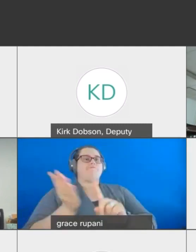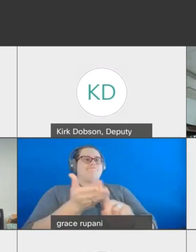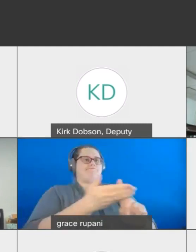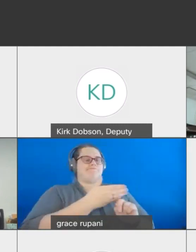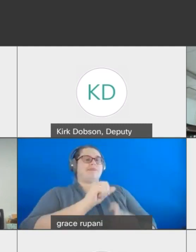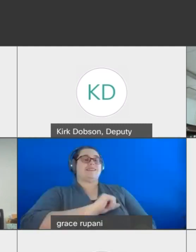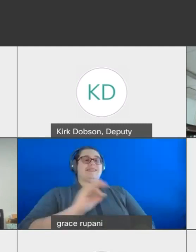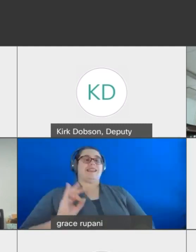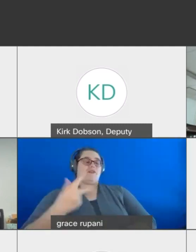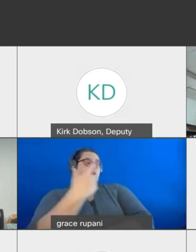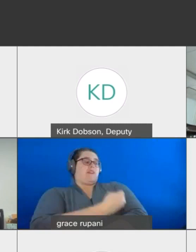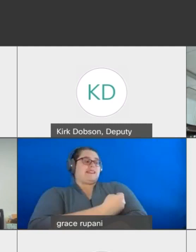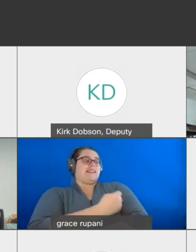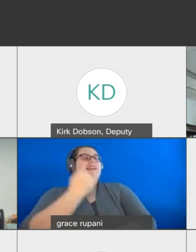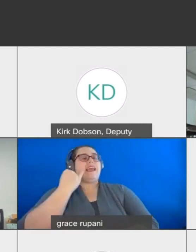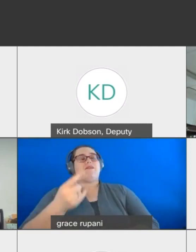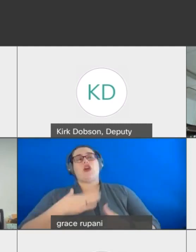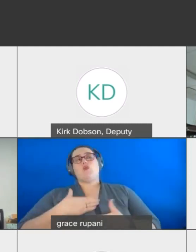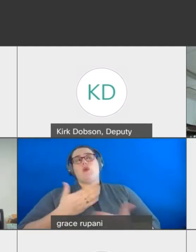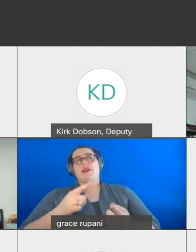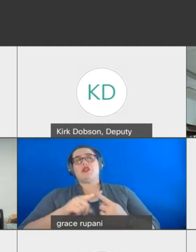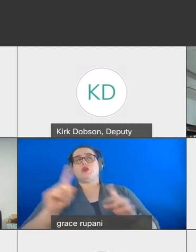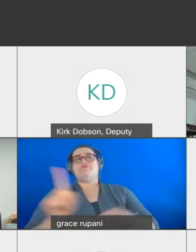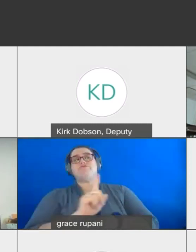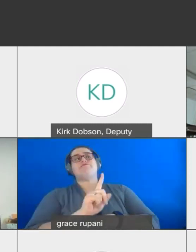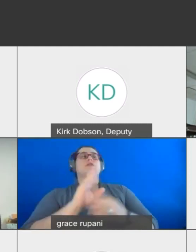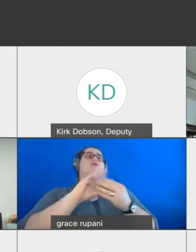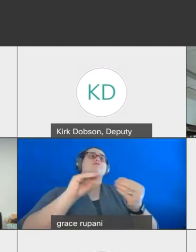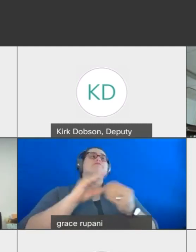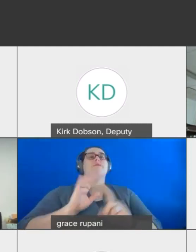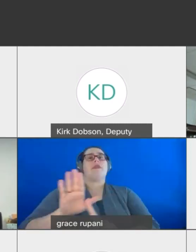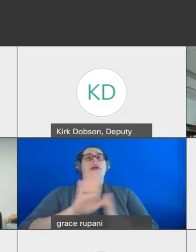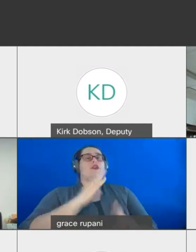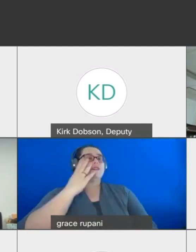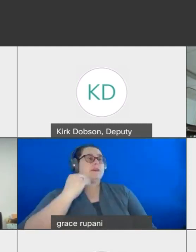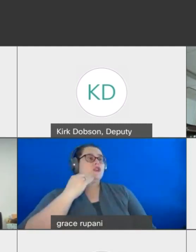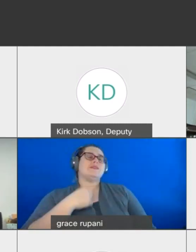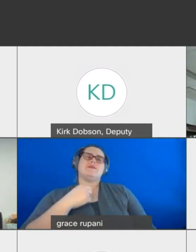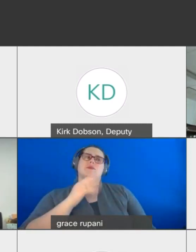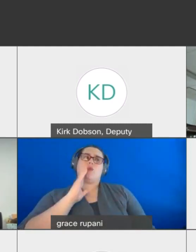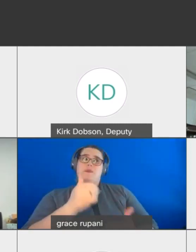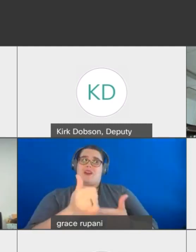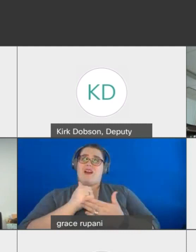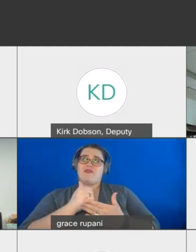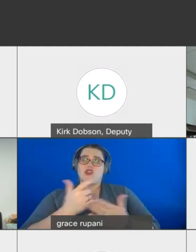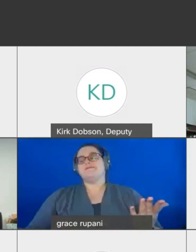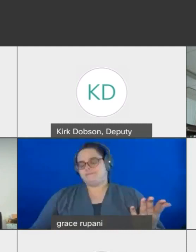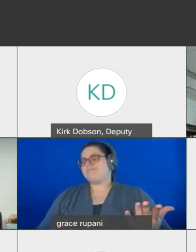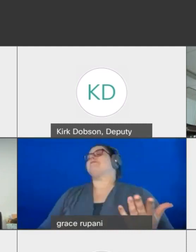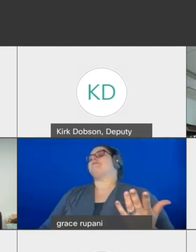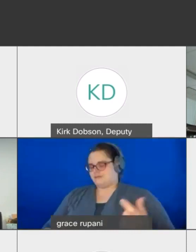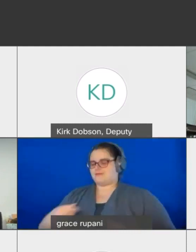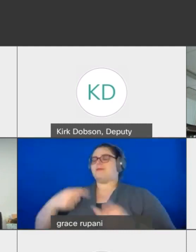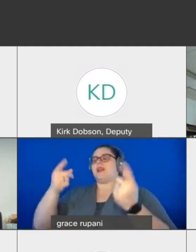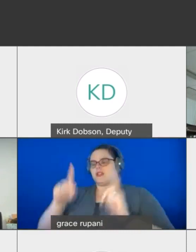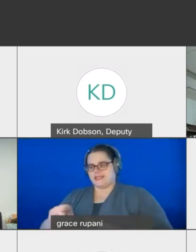vaccinated if they are prepared to share. I agree absolutely. One of the things I'll say is, while